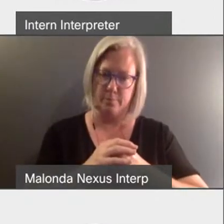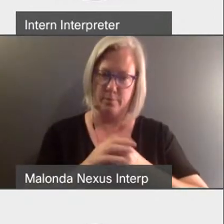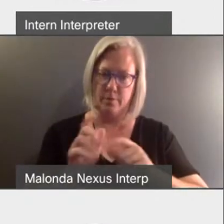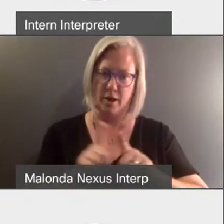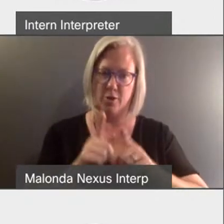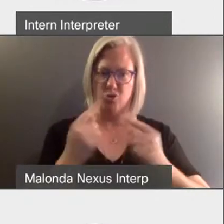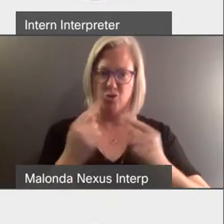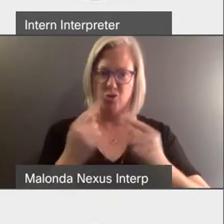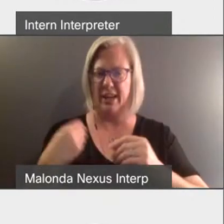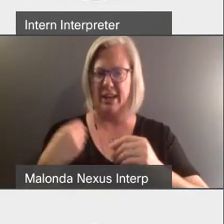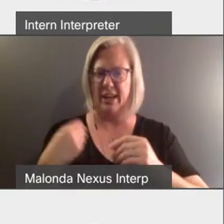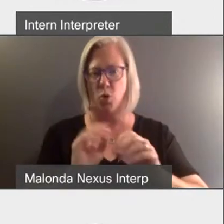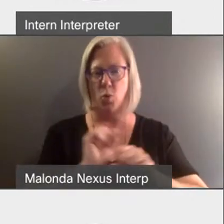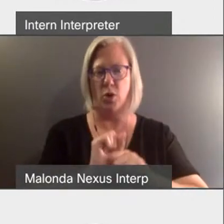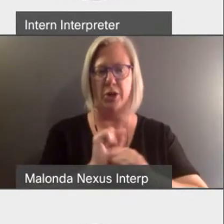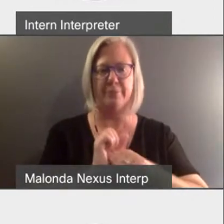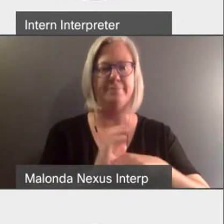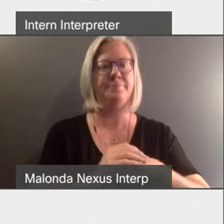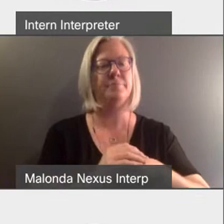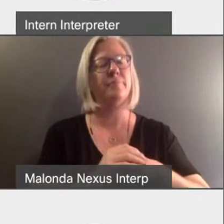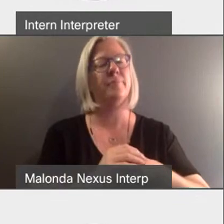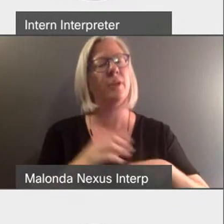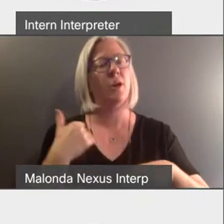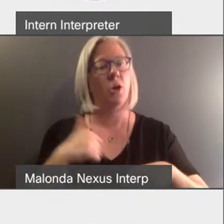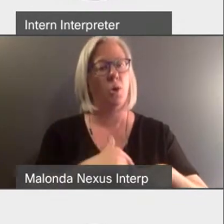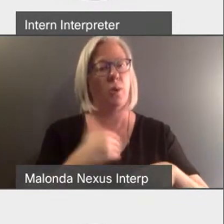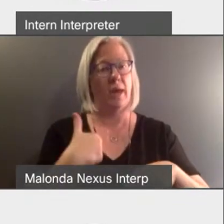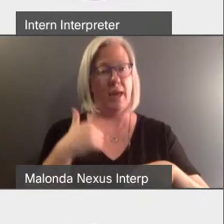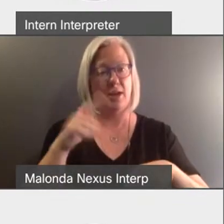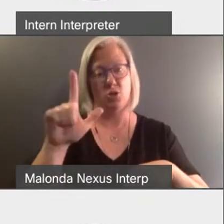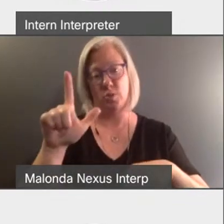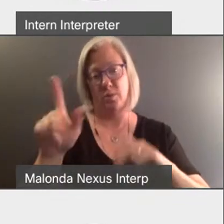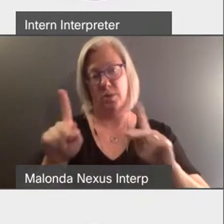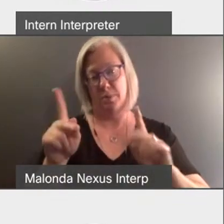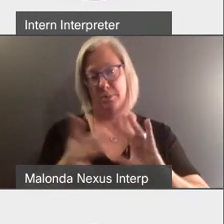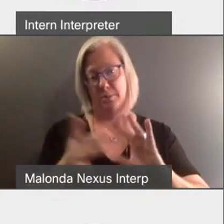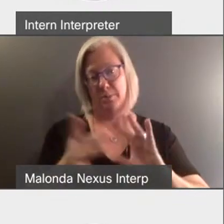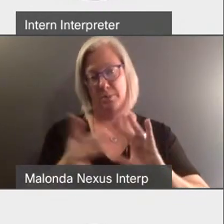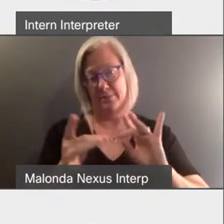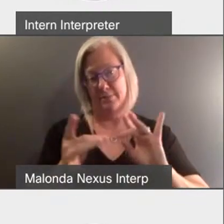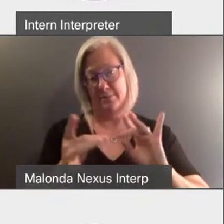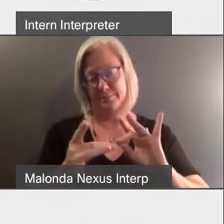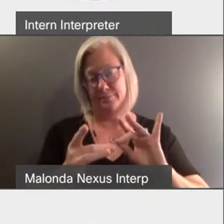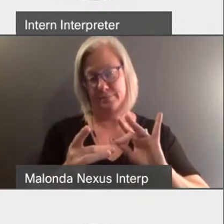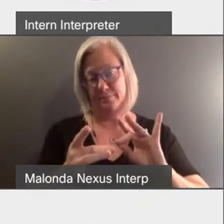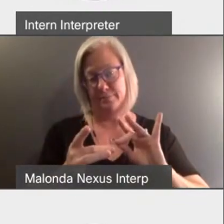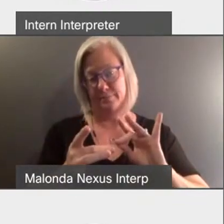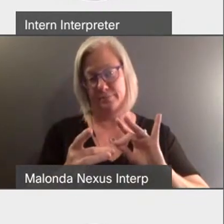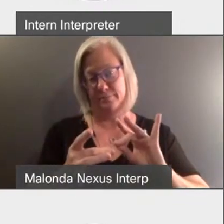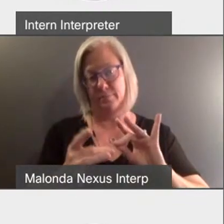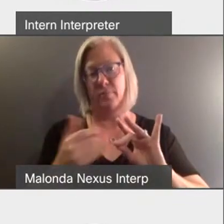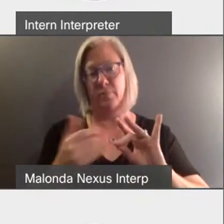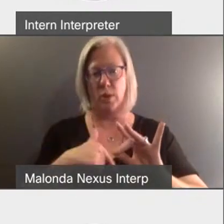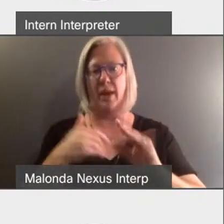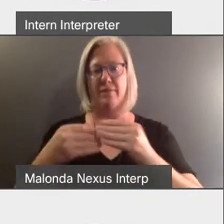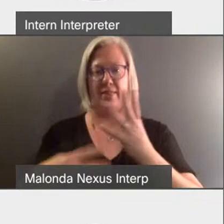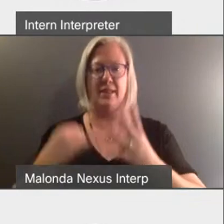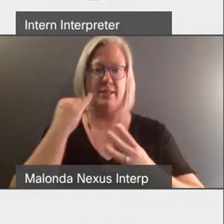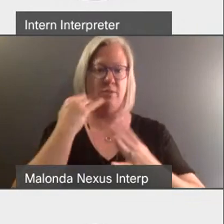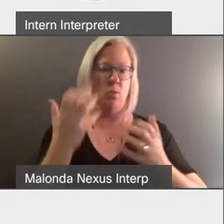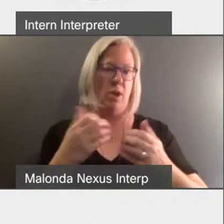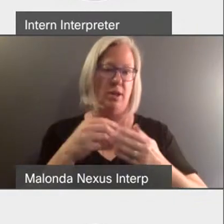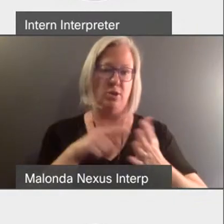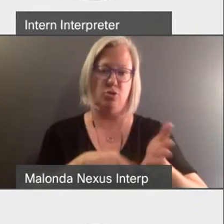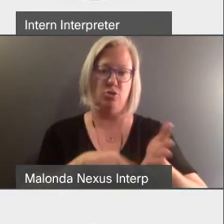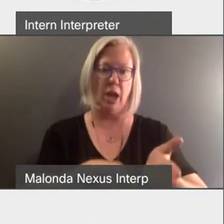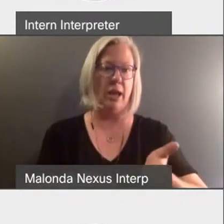to do. We had 21 folks that did submit testimony. Sir, you said something about submitting, and I would say we have a list if you want to check.